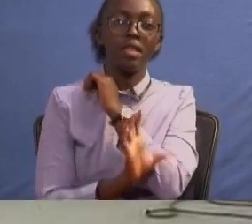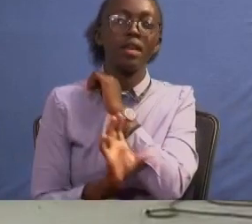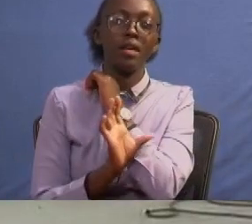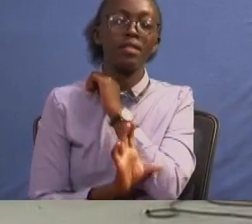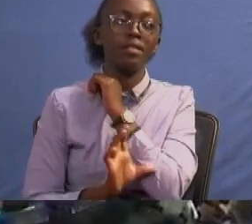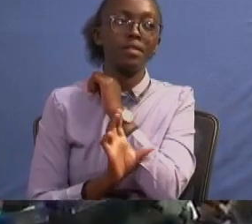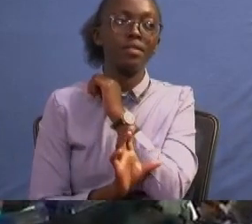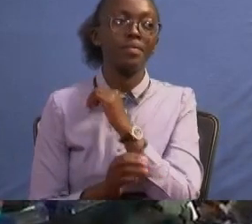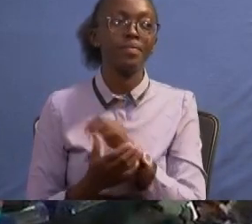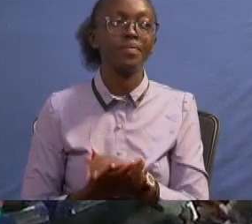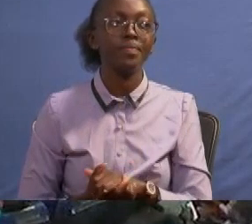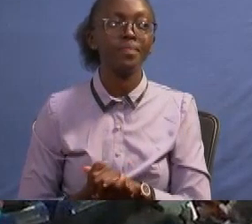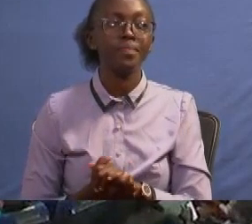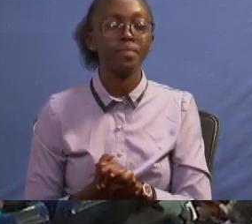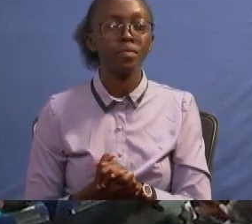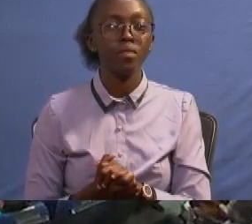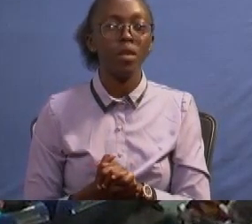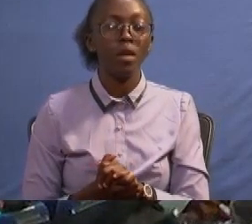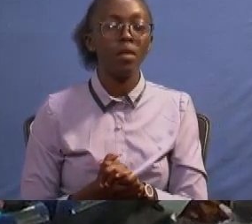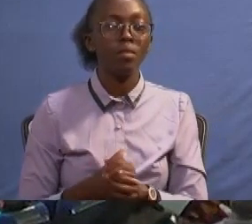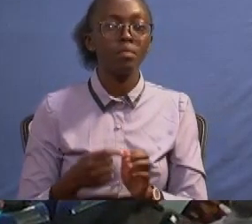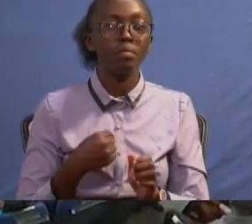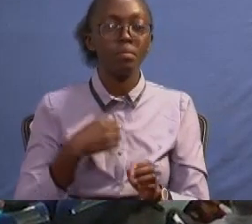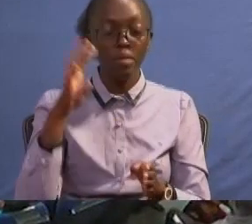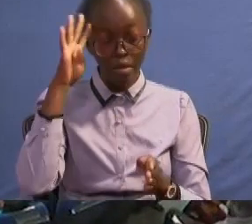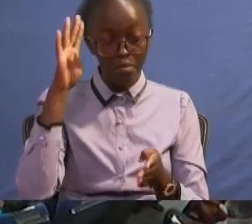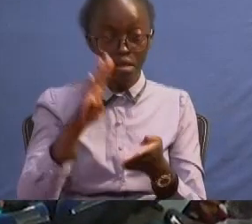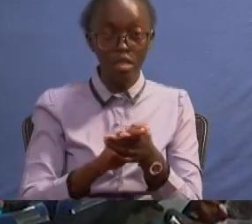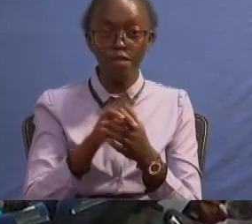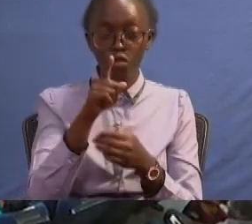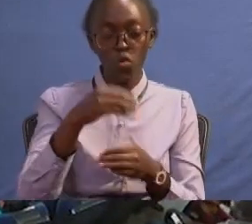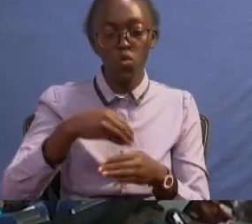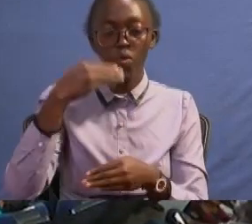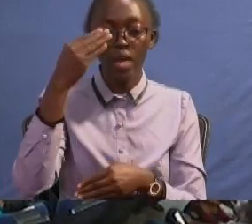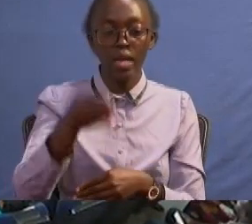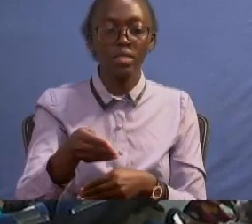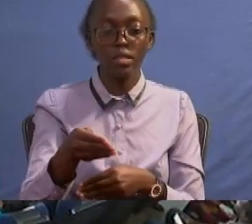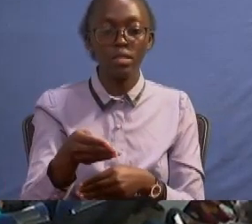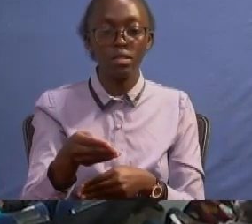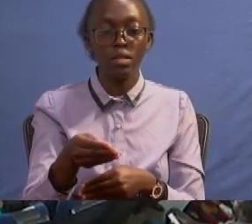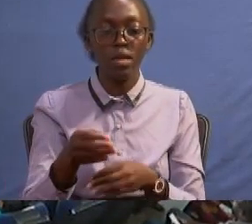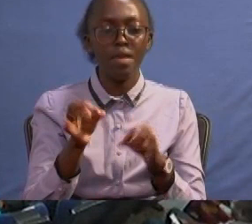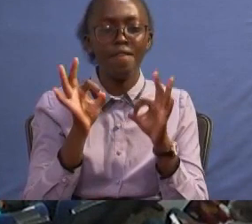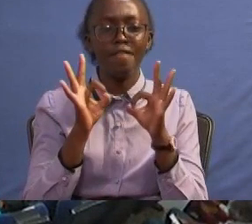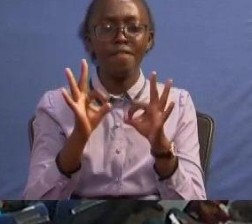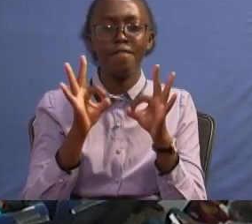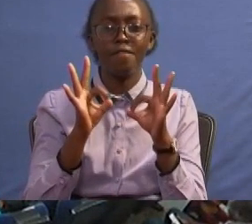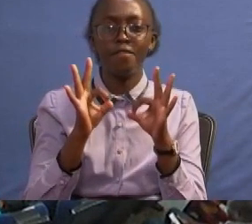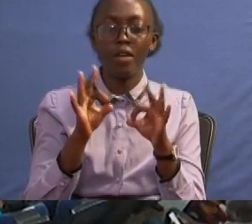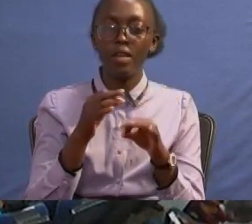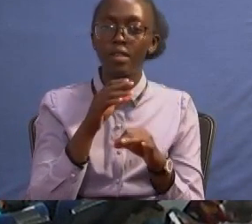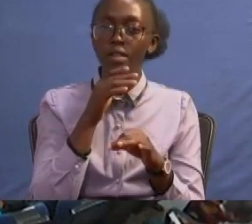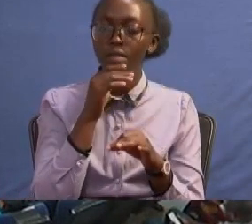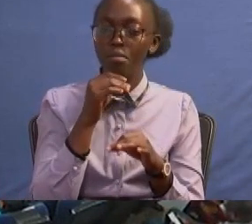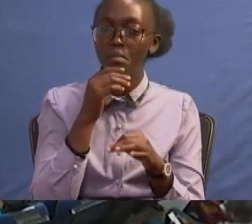And I believe you are next. the finest man and the finest